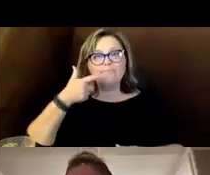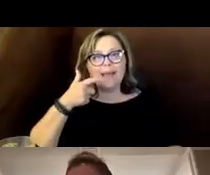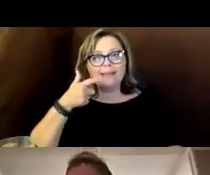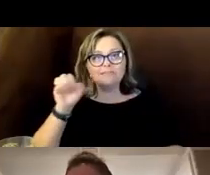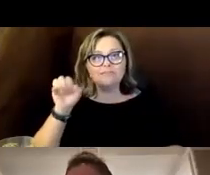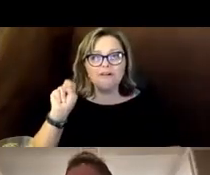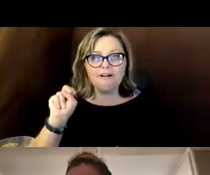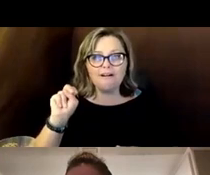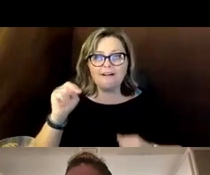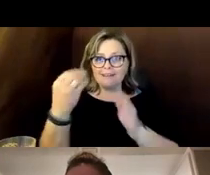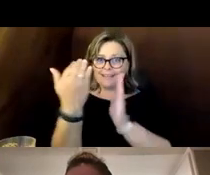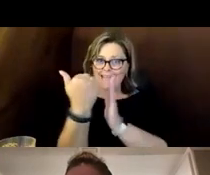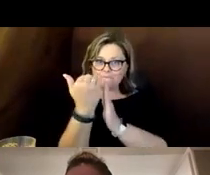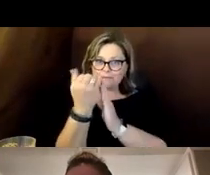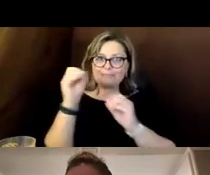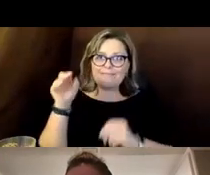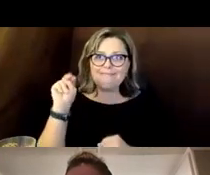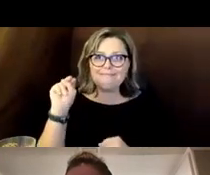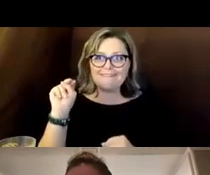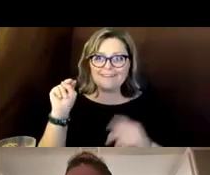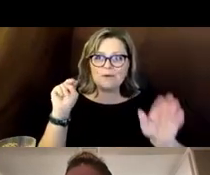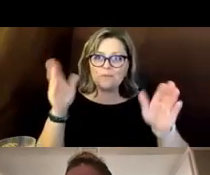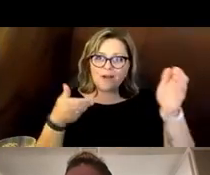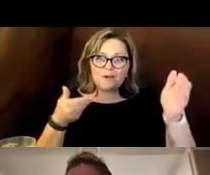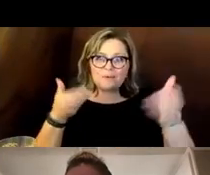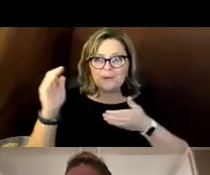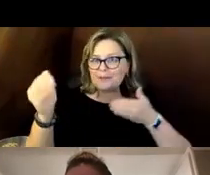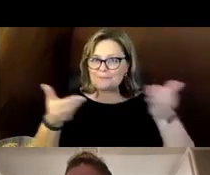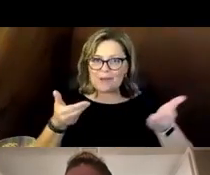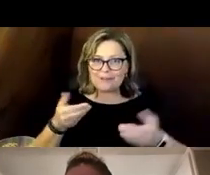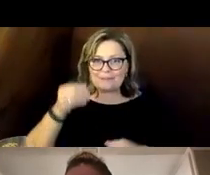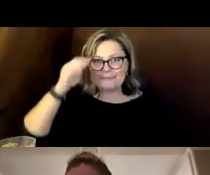on if you desire. Welcome, welcome, welcome.